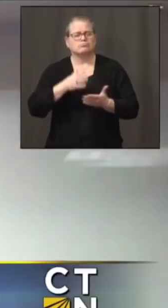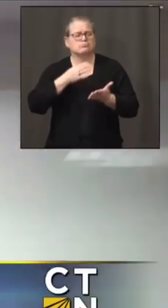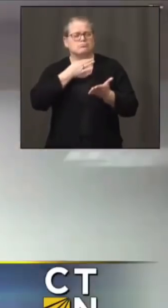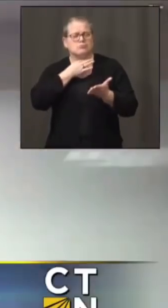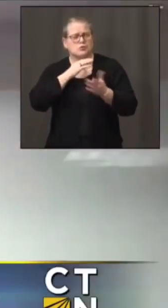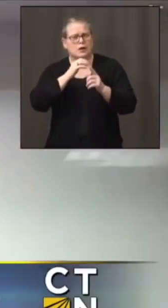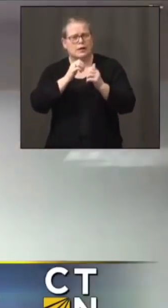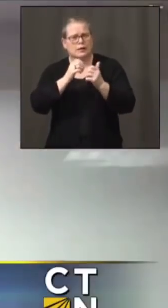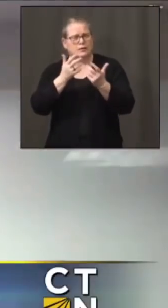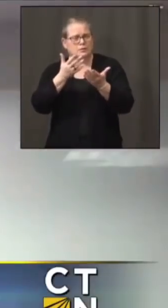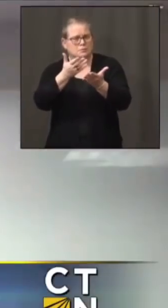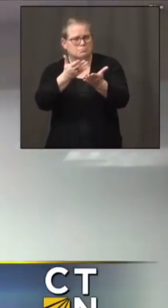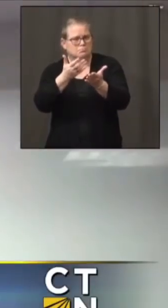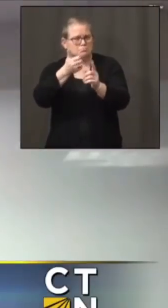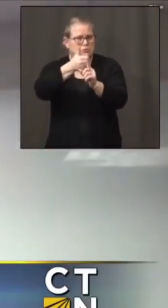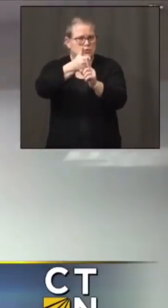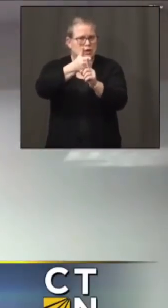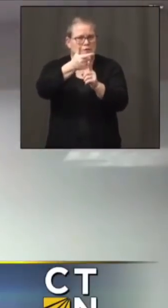you're not